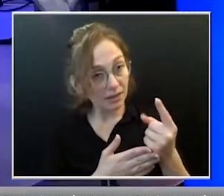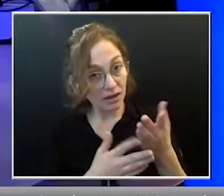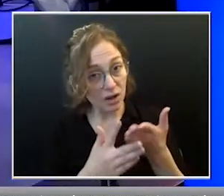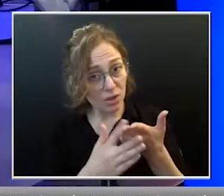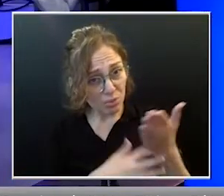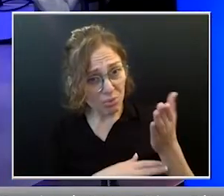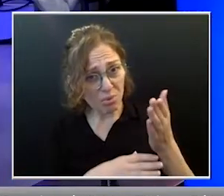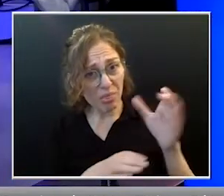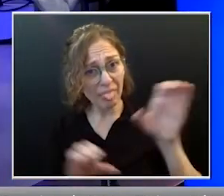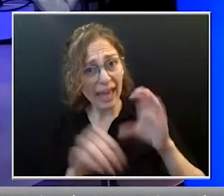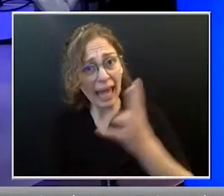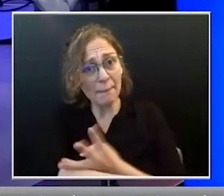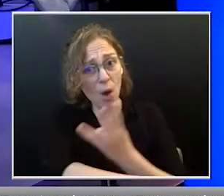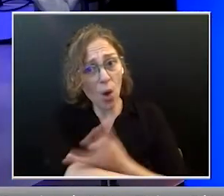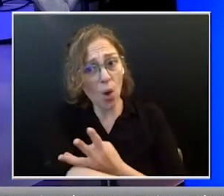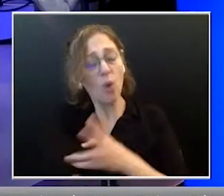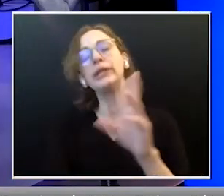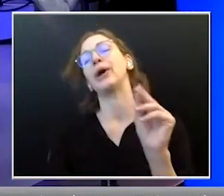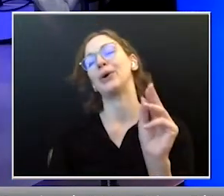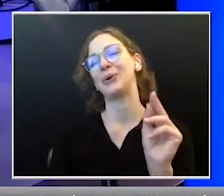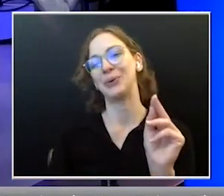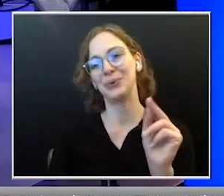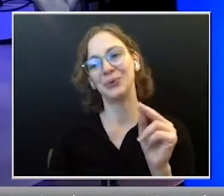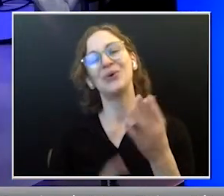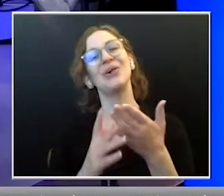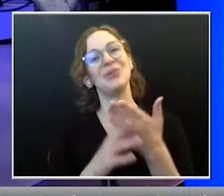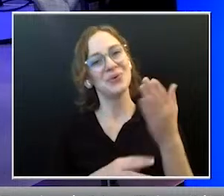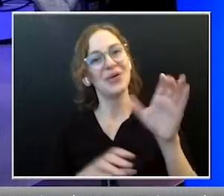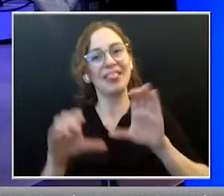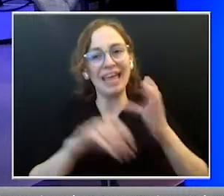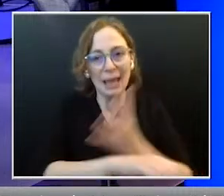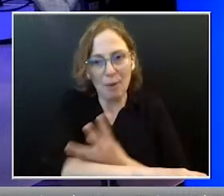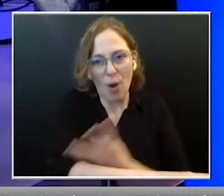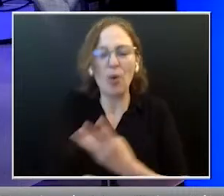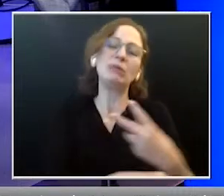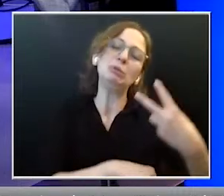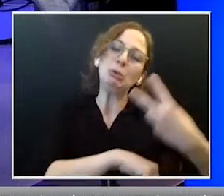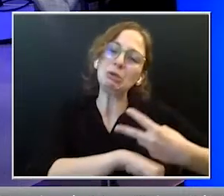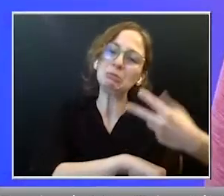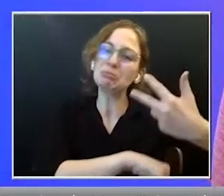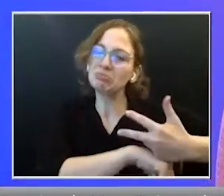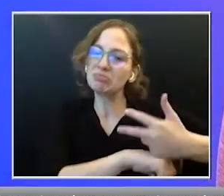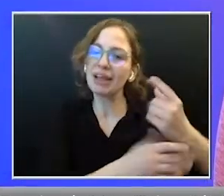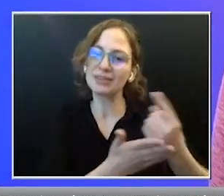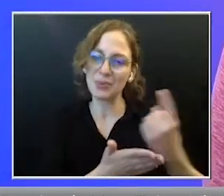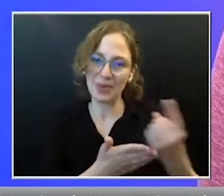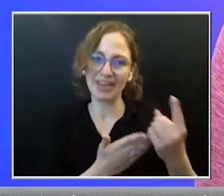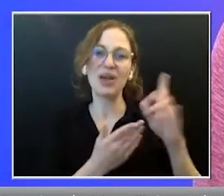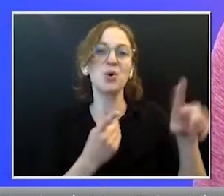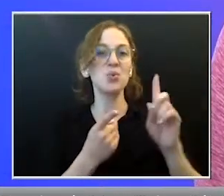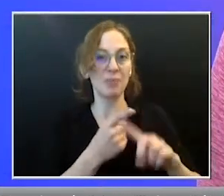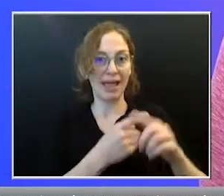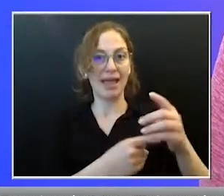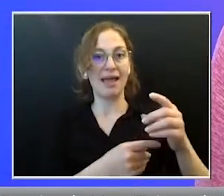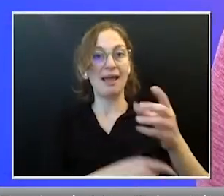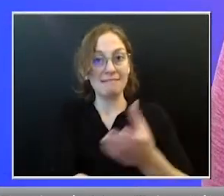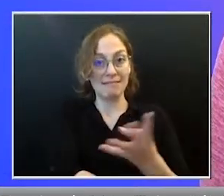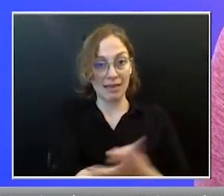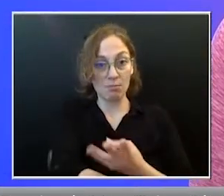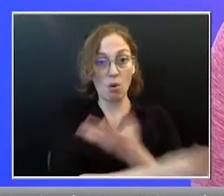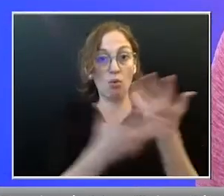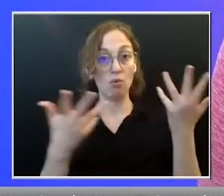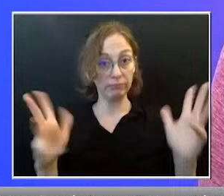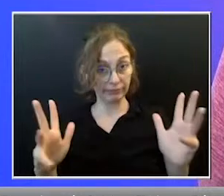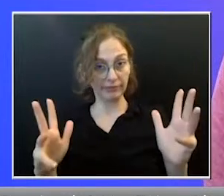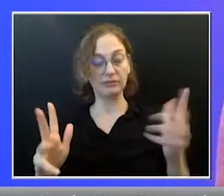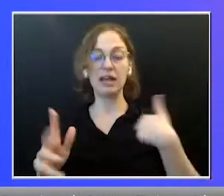working out 6 days a week too. No, through my chemo, I was working out 2 to 3 days a week, and then once I got through all my chemo, then that is when I decided, I